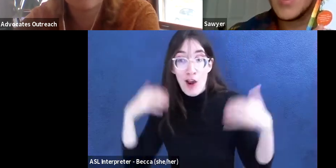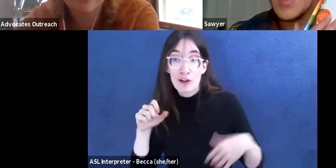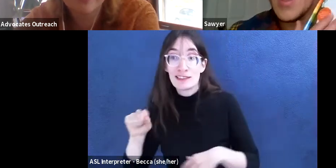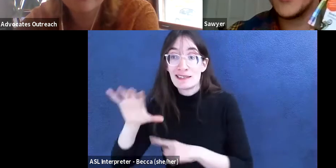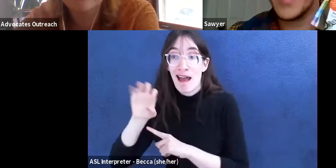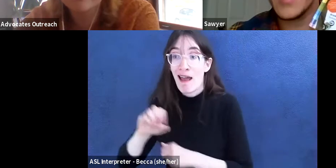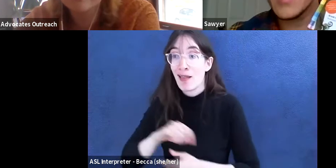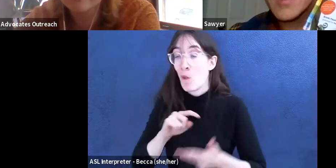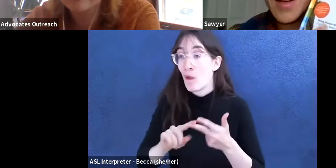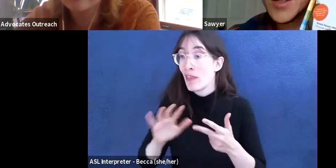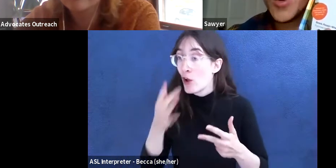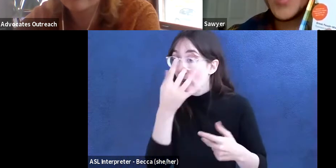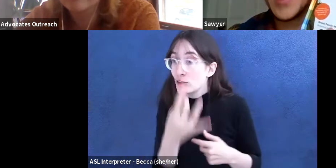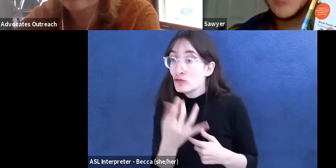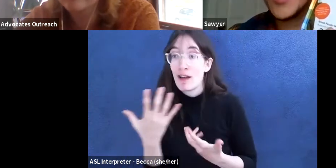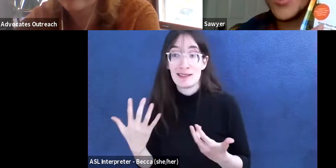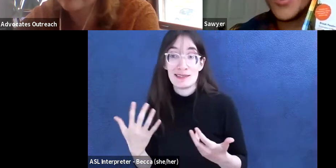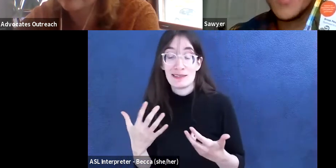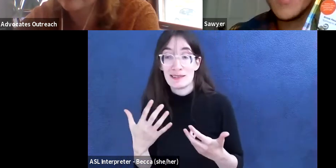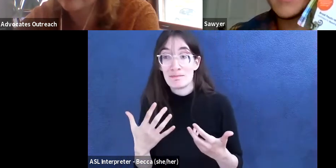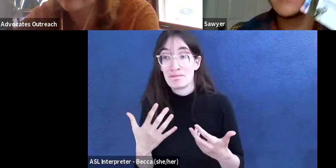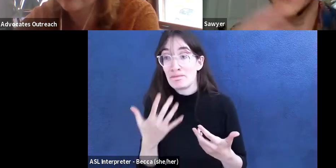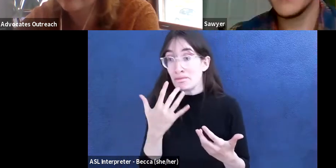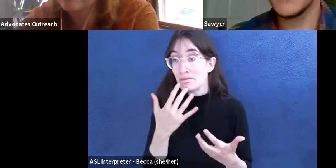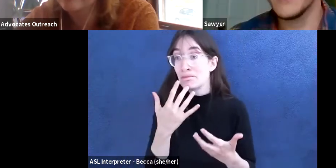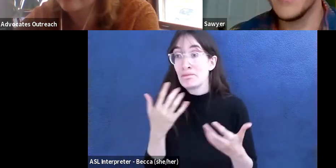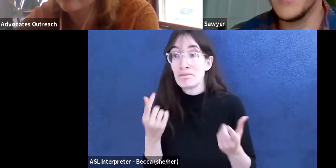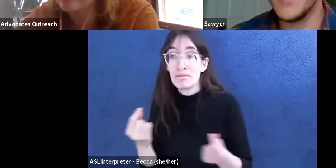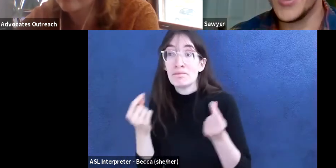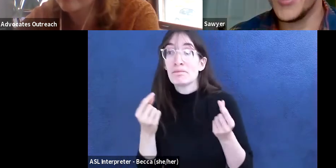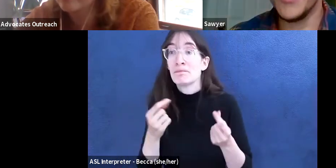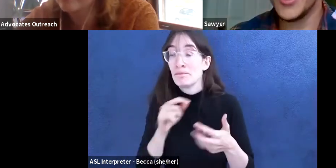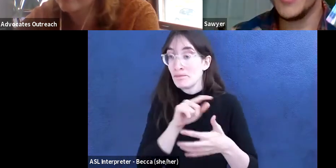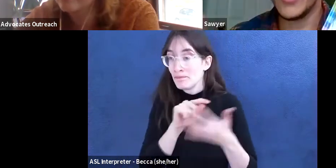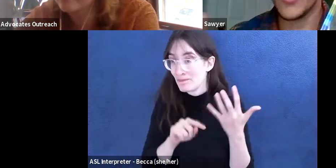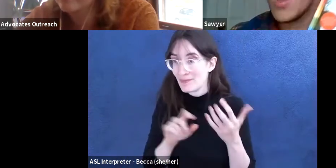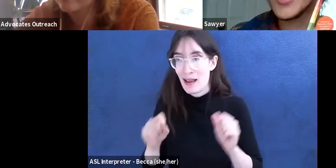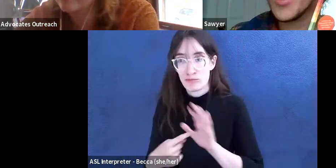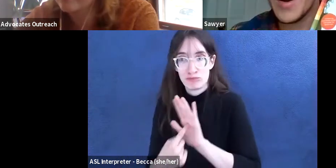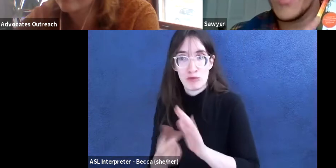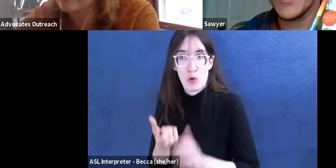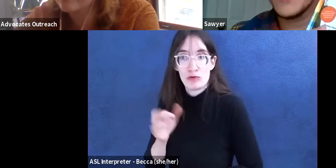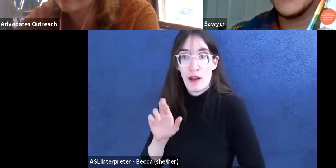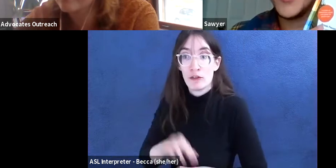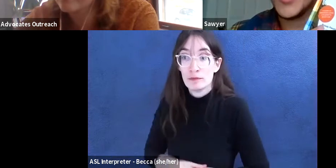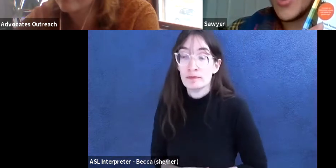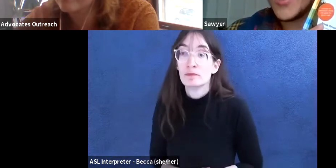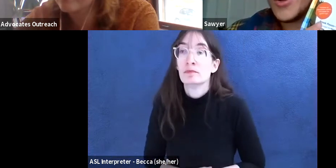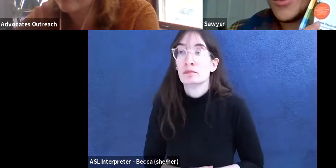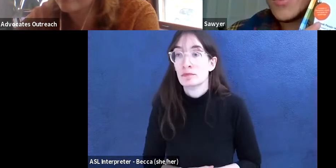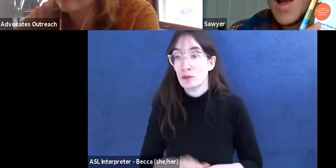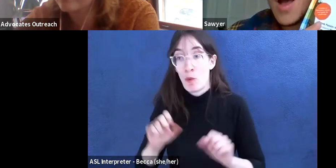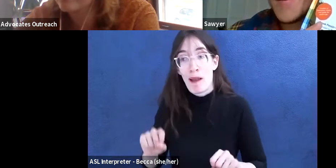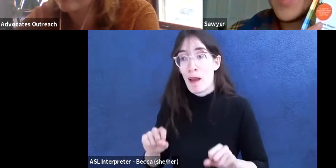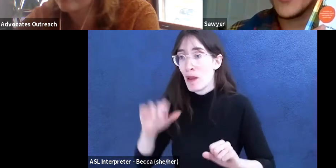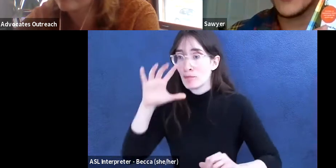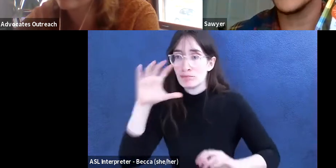to know what they like and don't like, and know more about who they are. And so it talks about gender